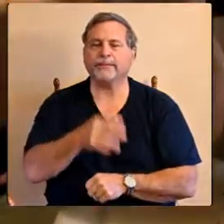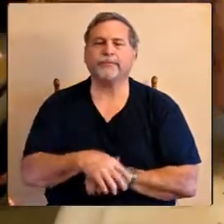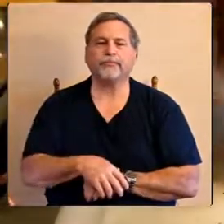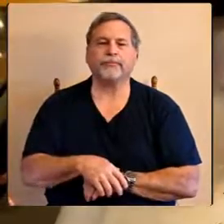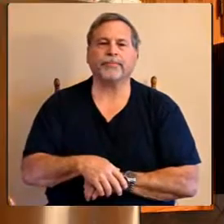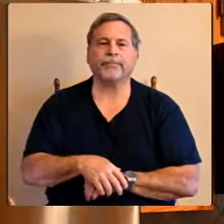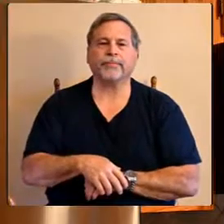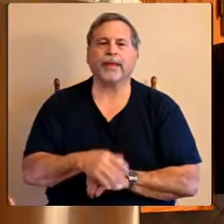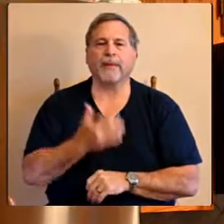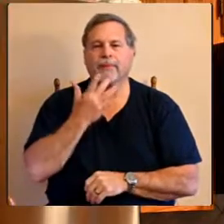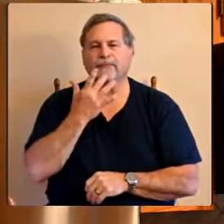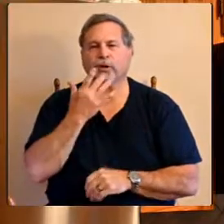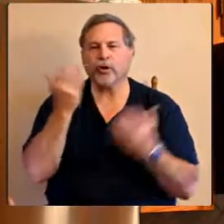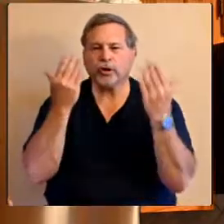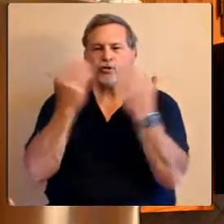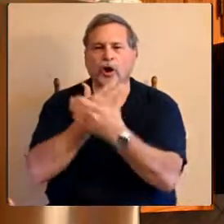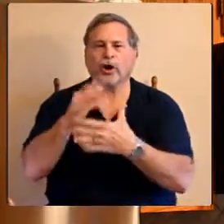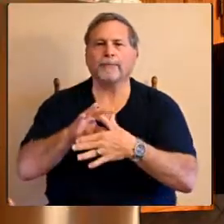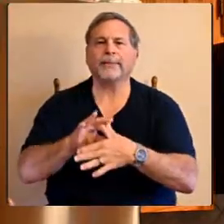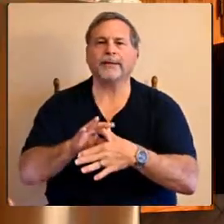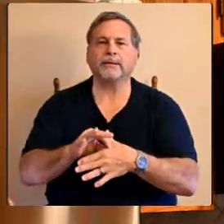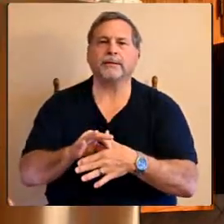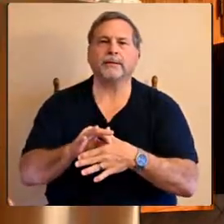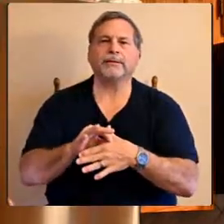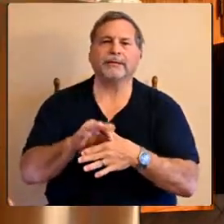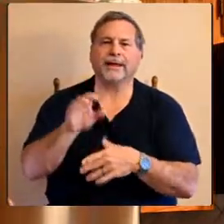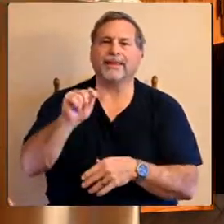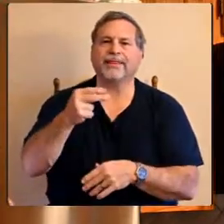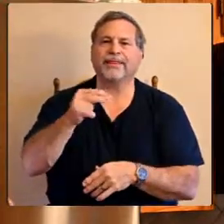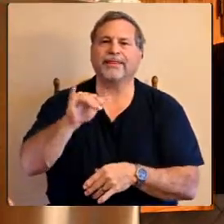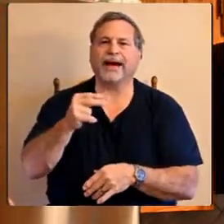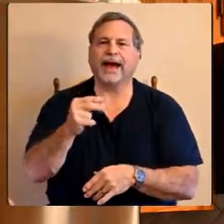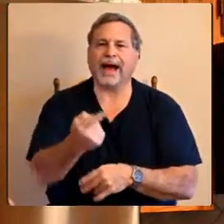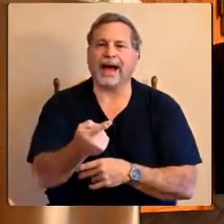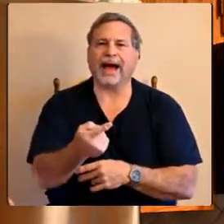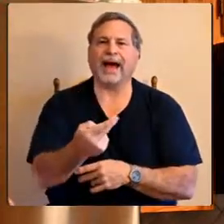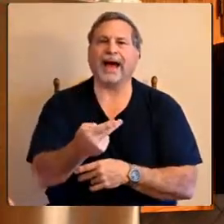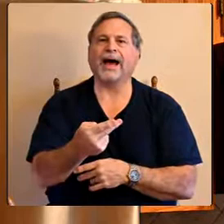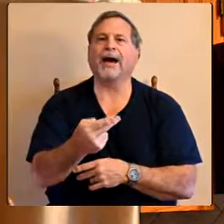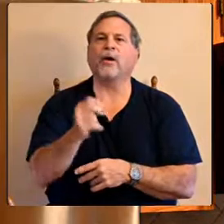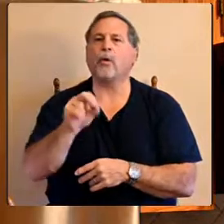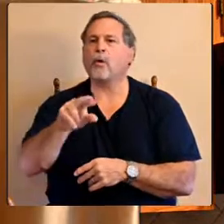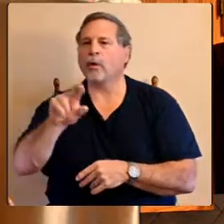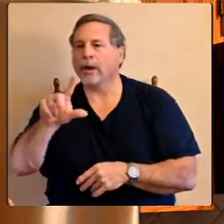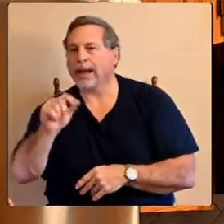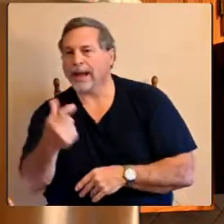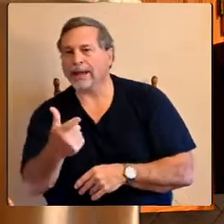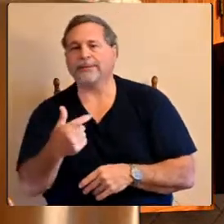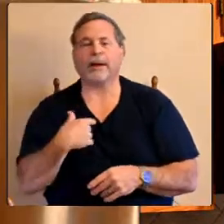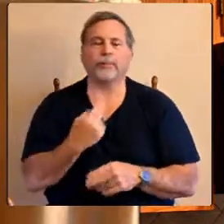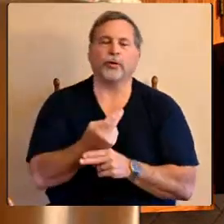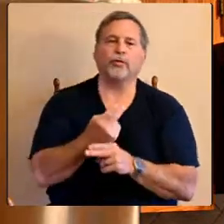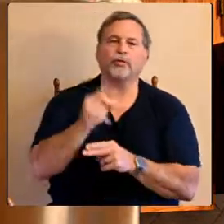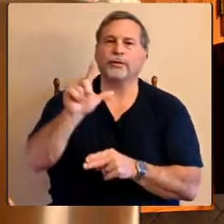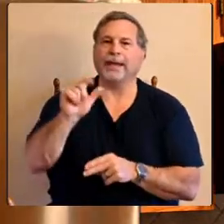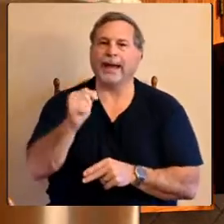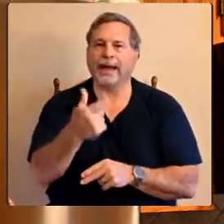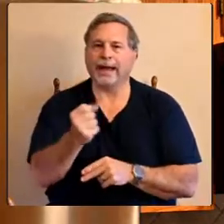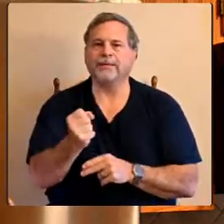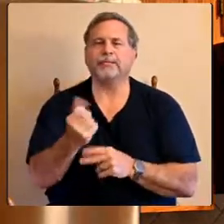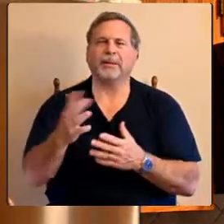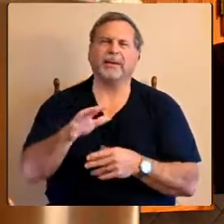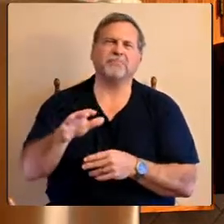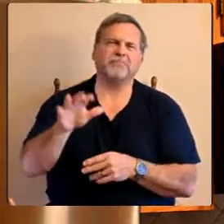meat to do this. I'm going to use chicken thighs or chicken legs. In this case I'm using chicken legs. And I'm